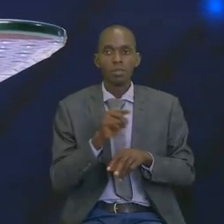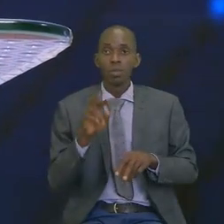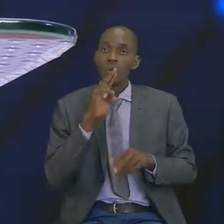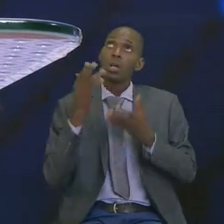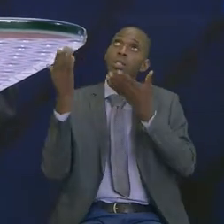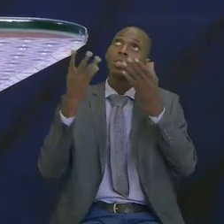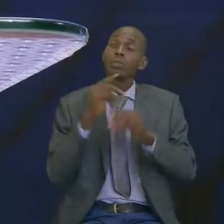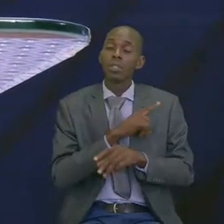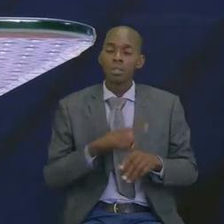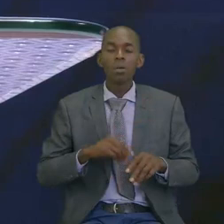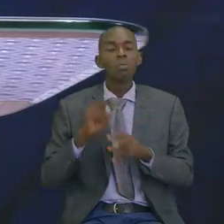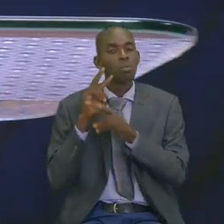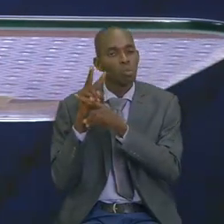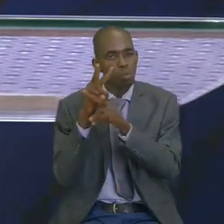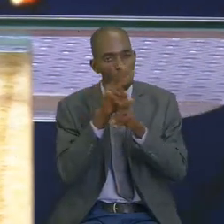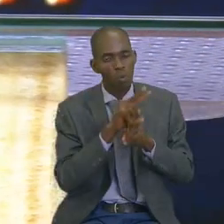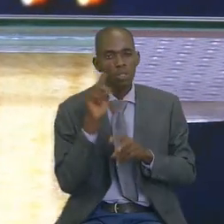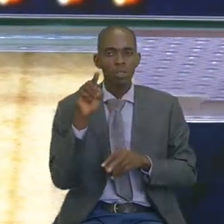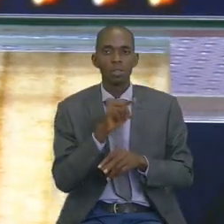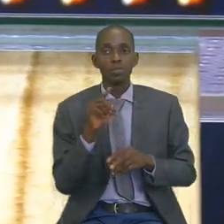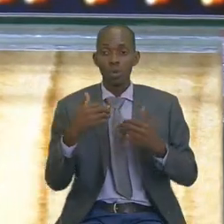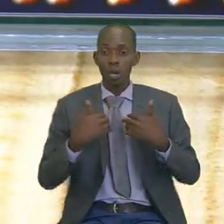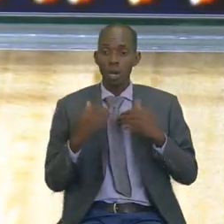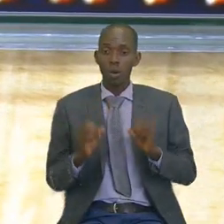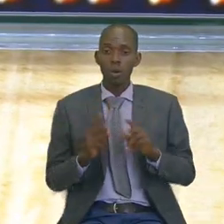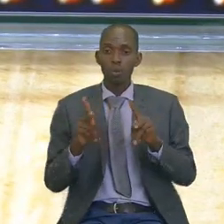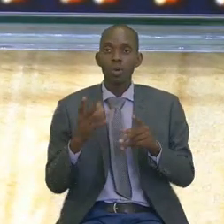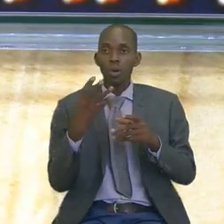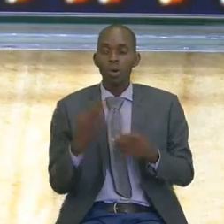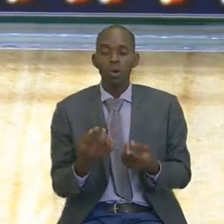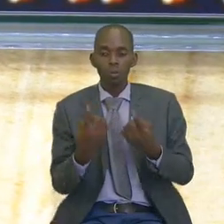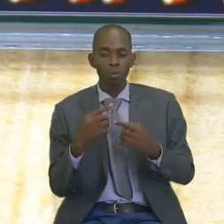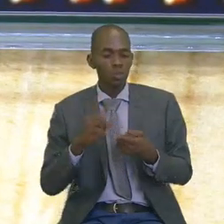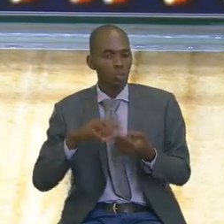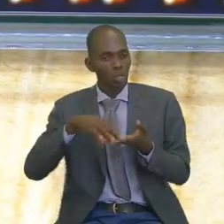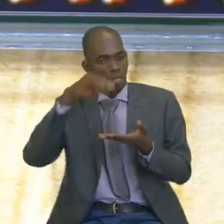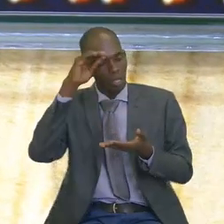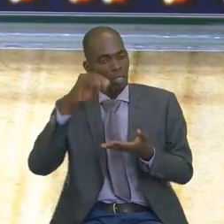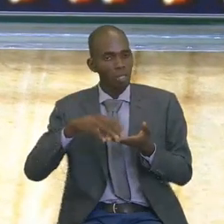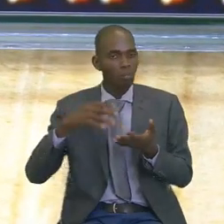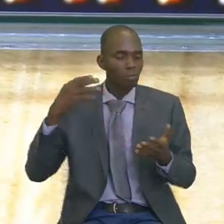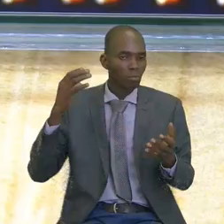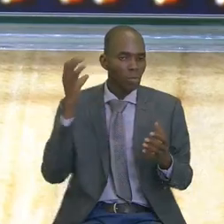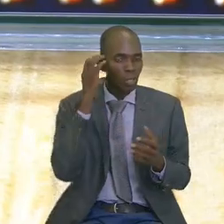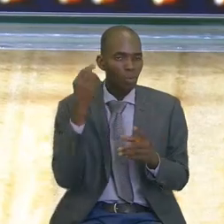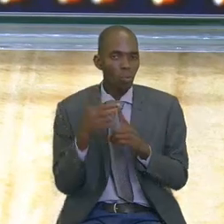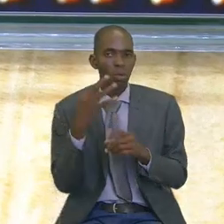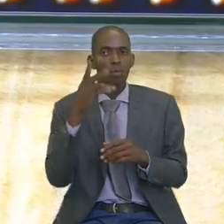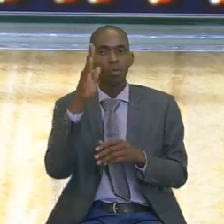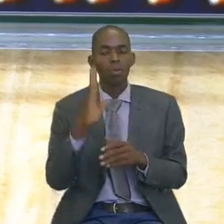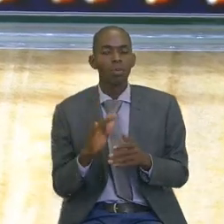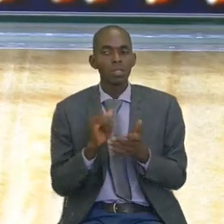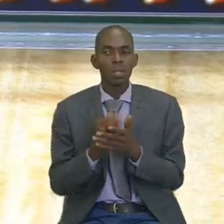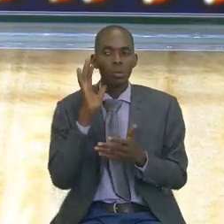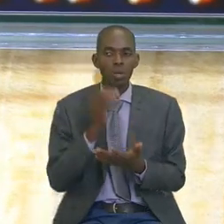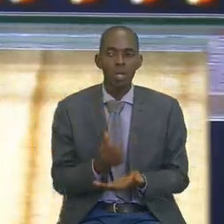the Lord, what you there for? And you have the privilege of coming and hearing the word of God that will keep you ready and prepare you for that